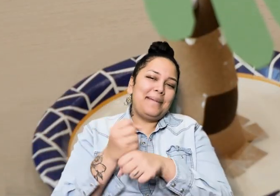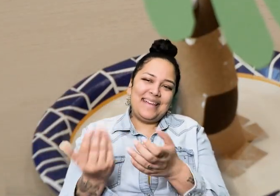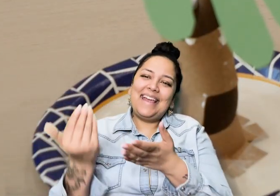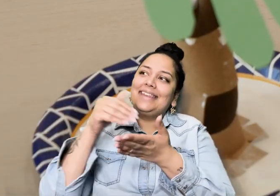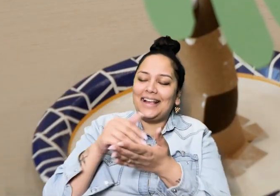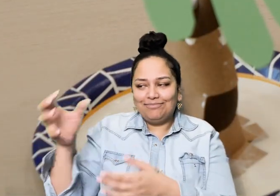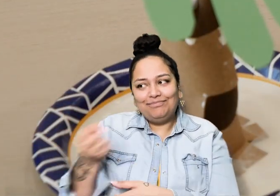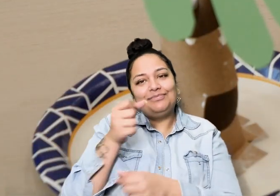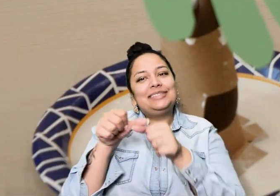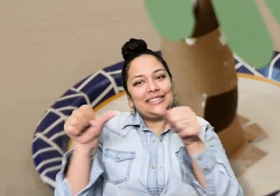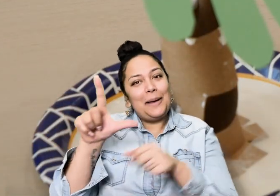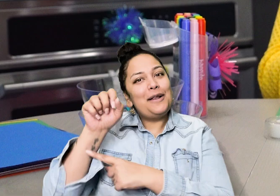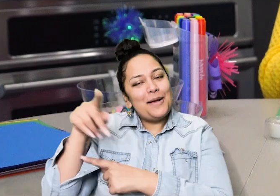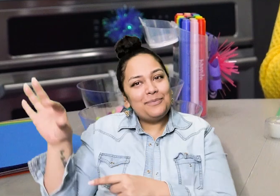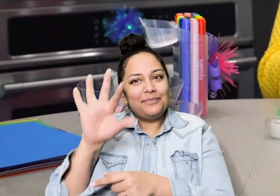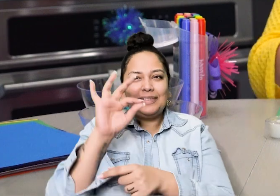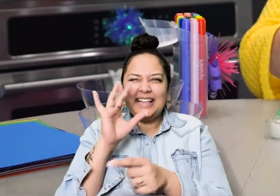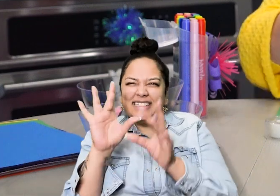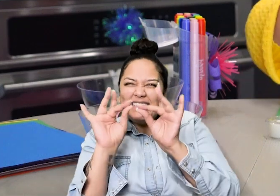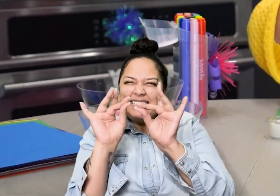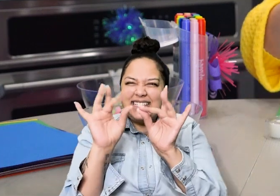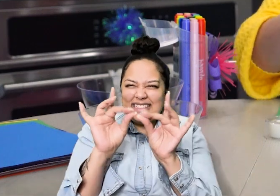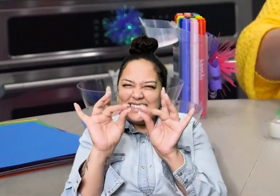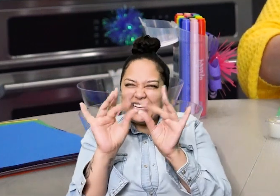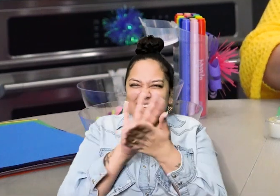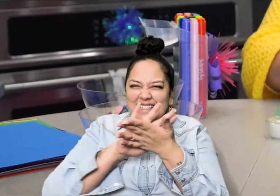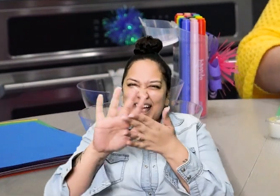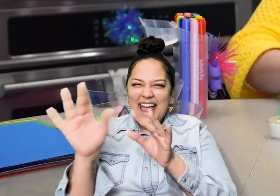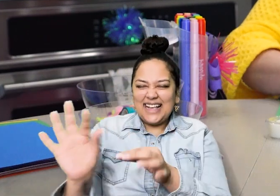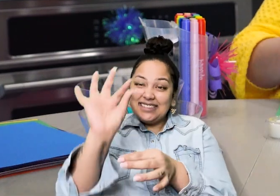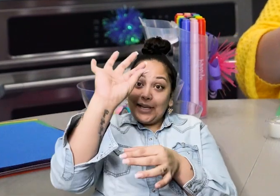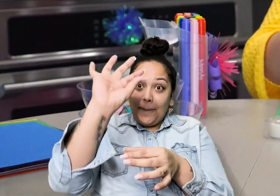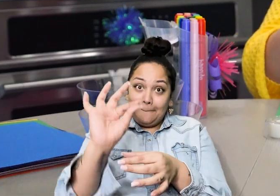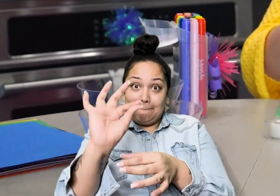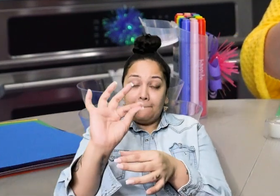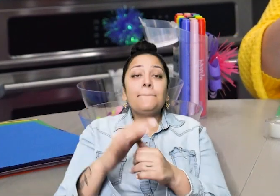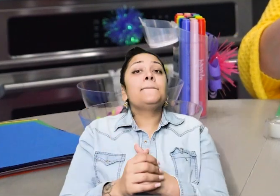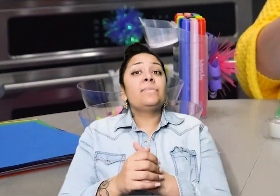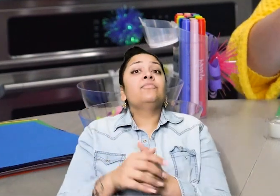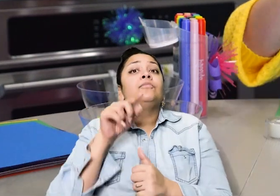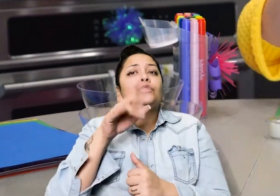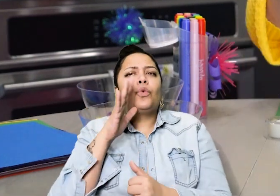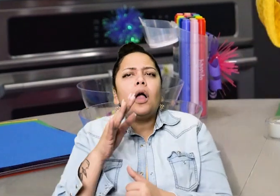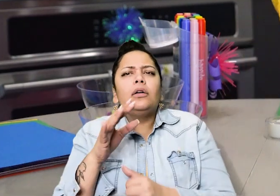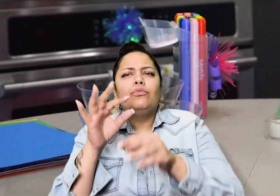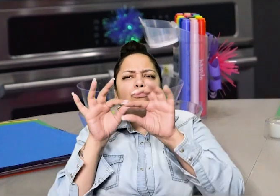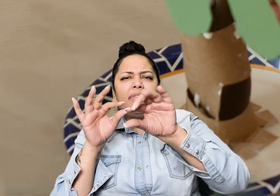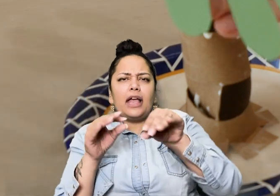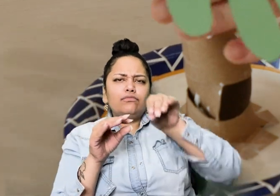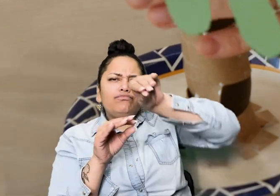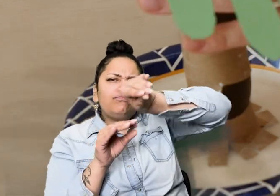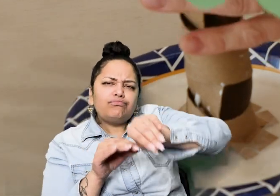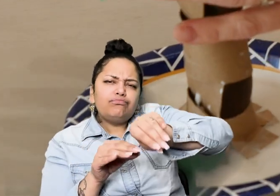that tape loop again, so it's nice and sticky on this palm. We're